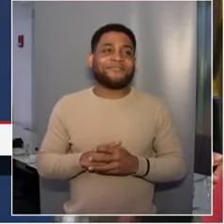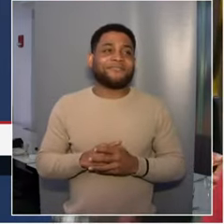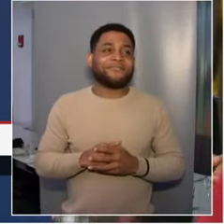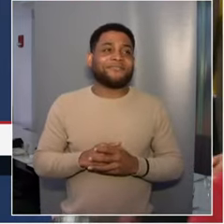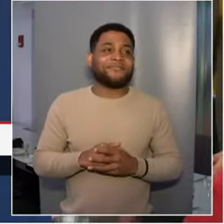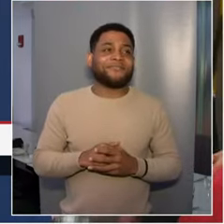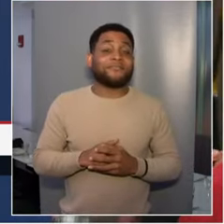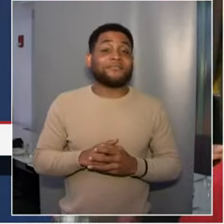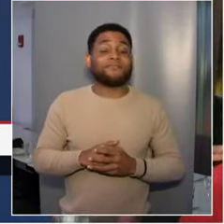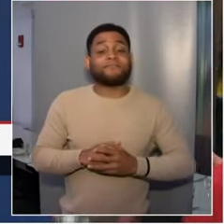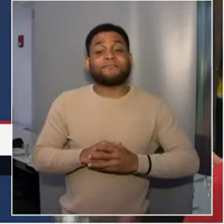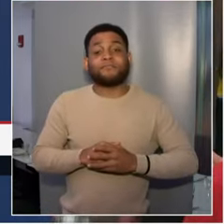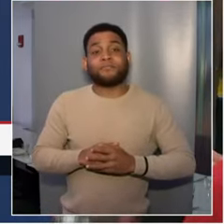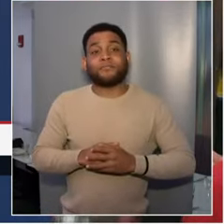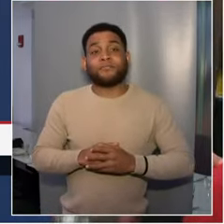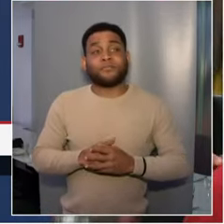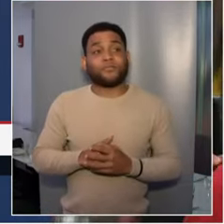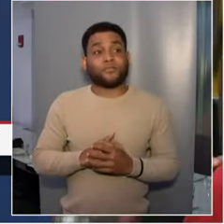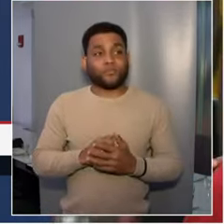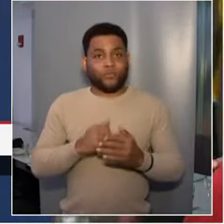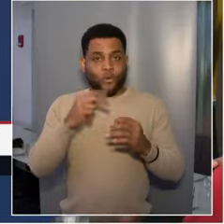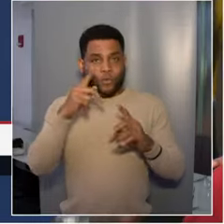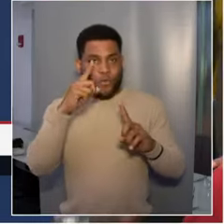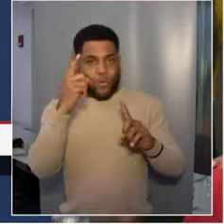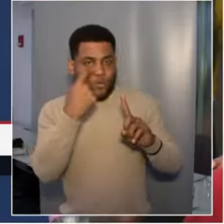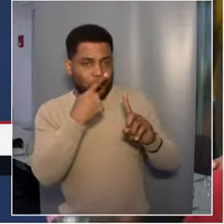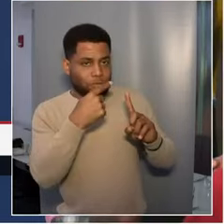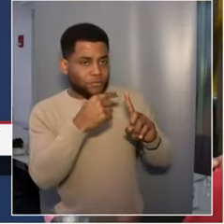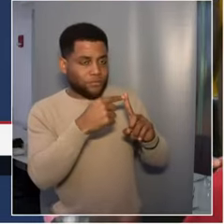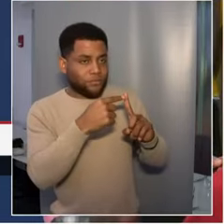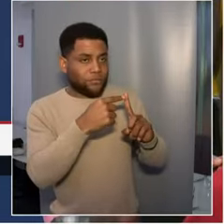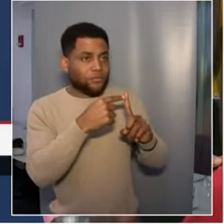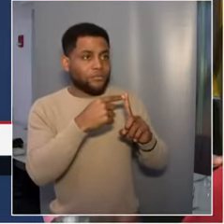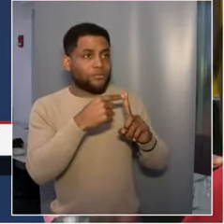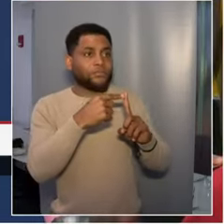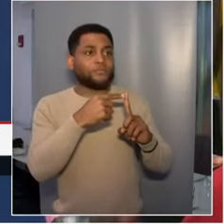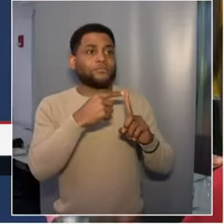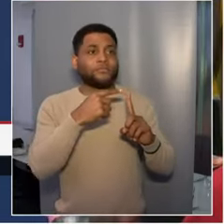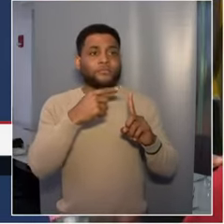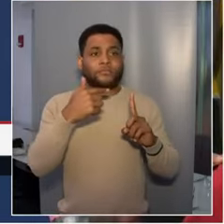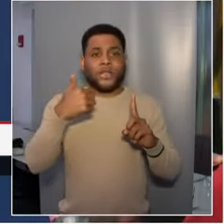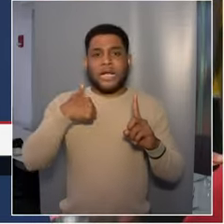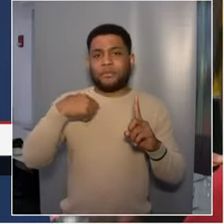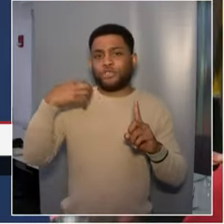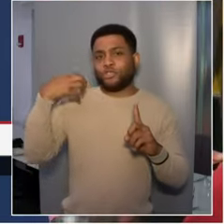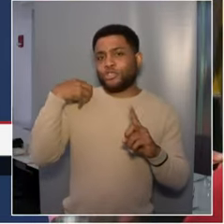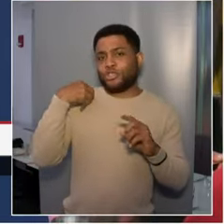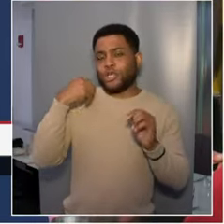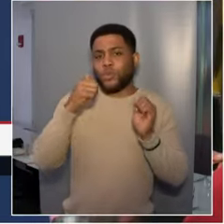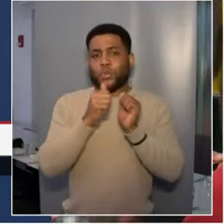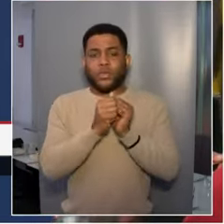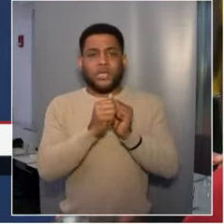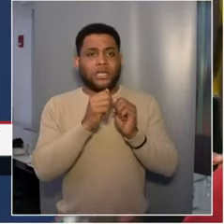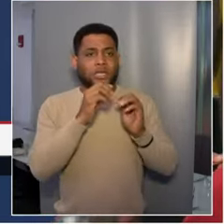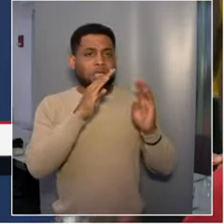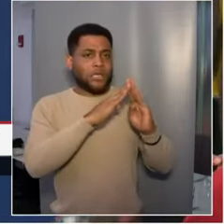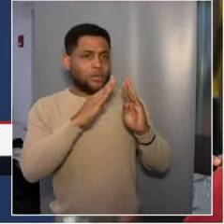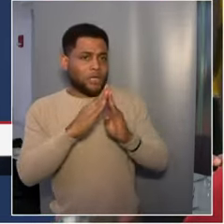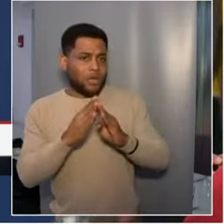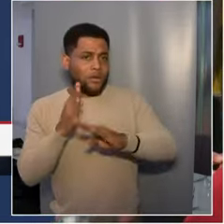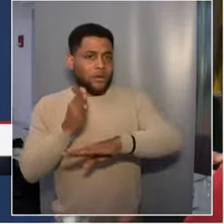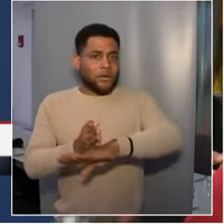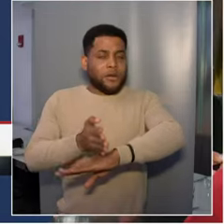Quadrangle Development and Chairman of the Downtown Business Improvement District. Thank you for I'd like being to cut here. to the chase. I'd like to thank all of you, for